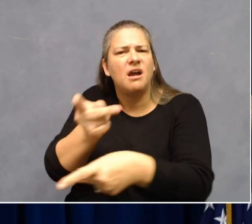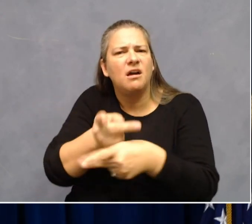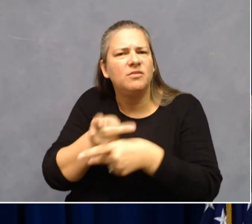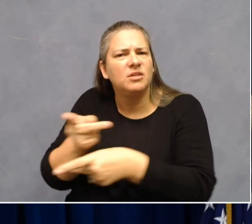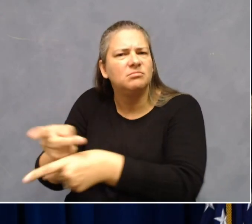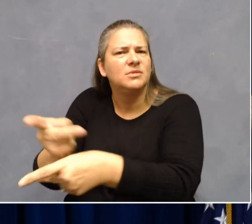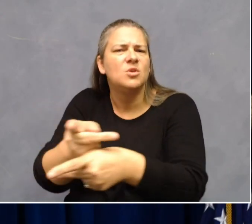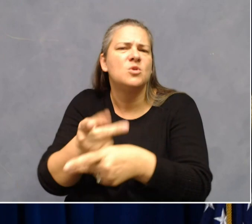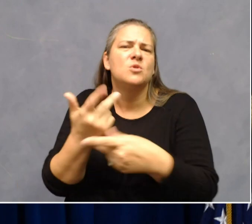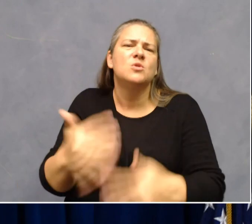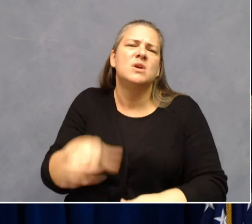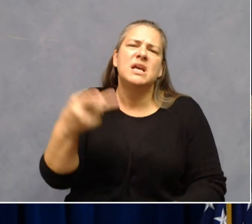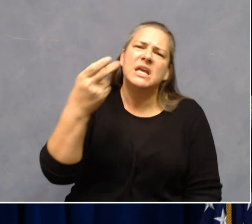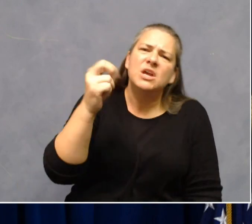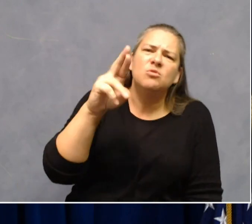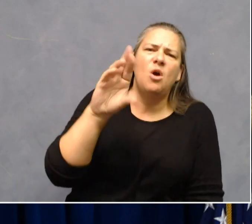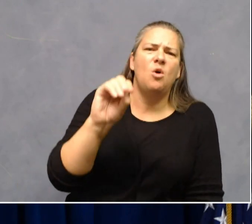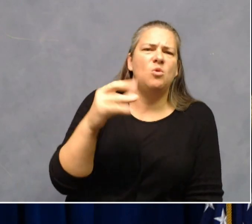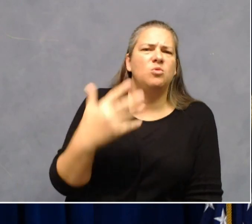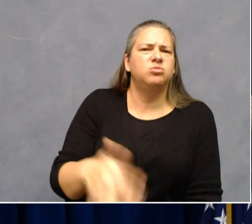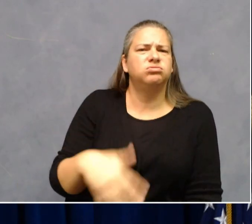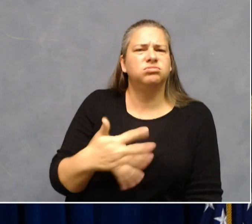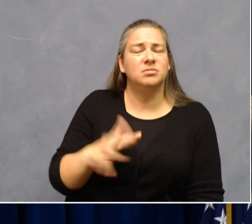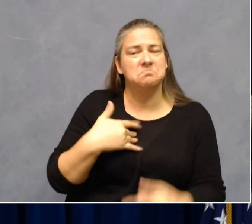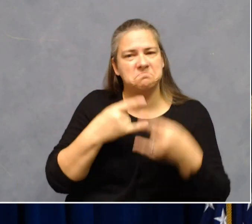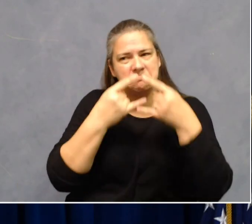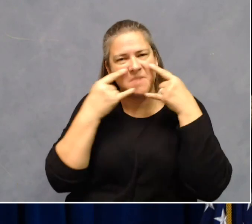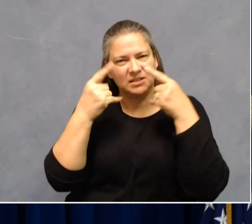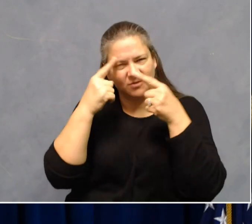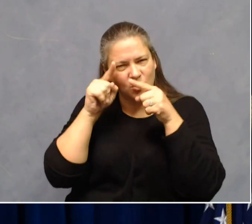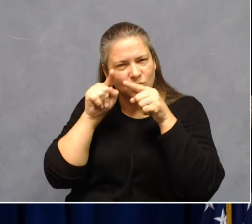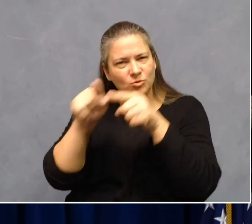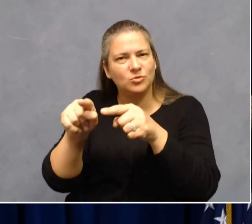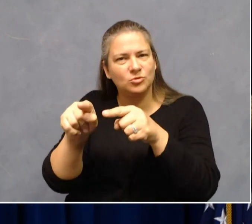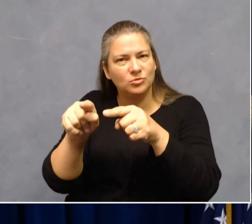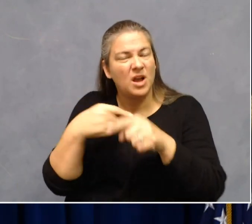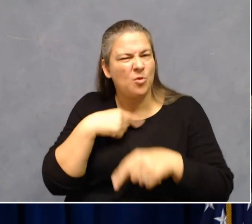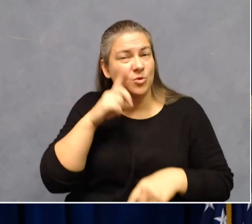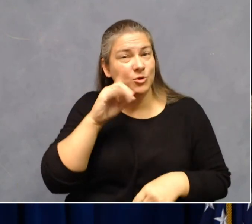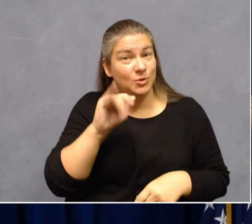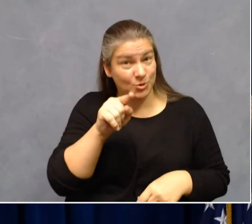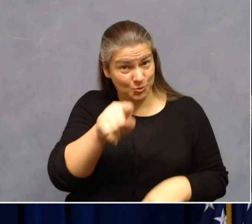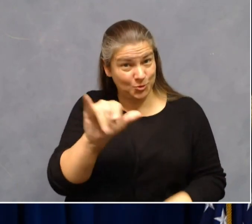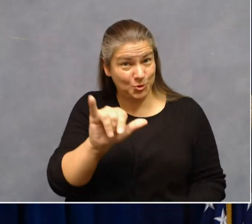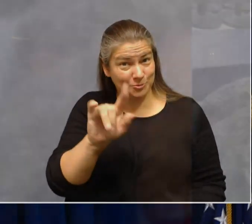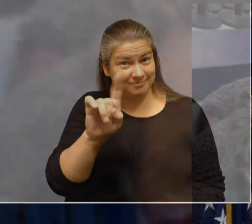heroes. They need us to wear masks for them. I'm going to do it. How about you? Thank you.